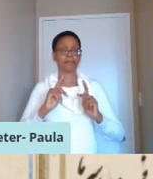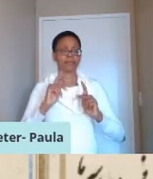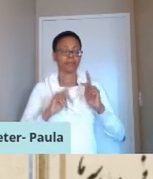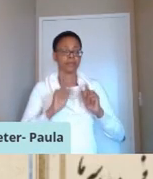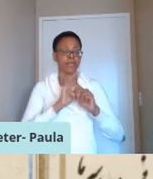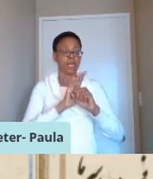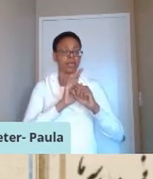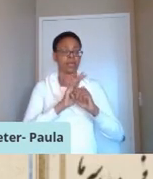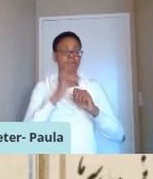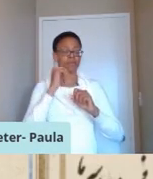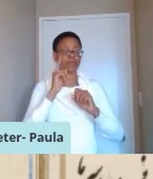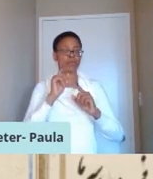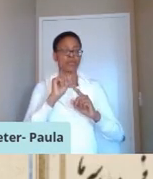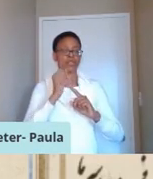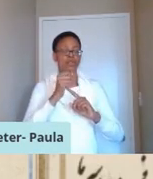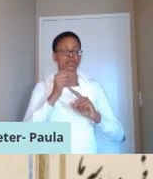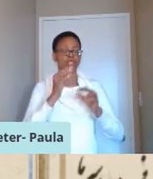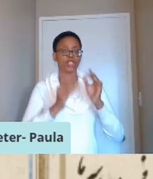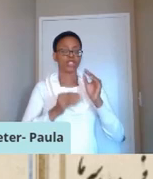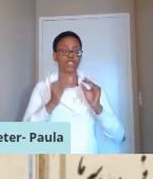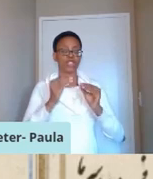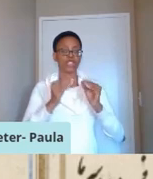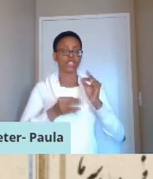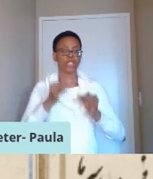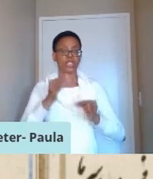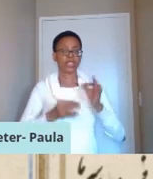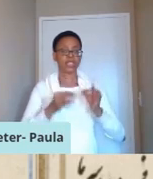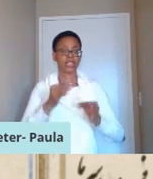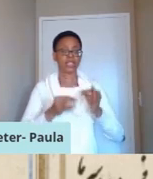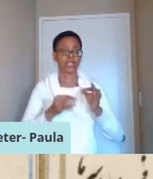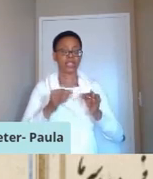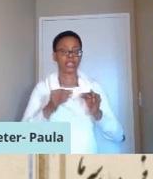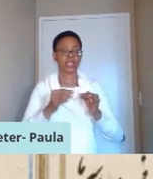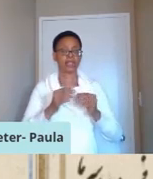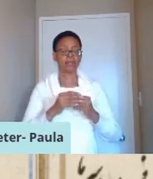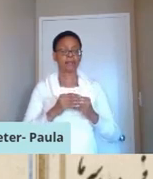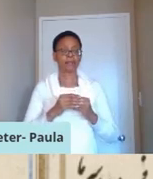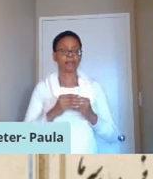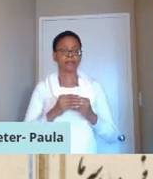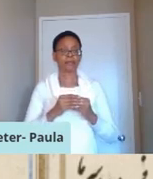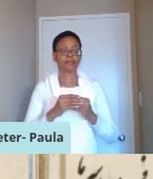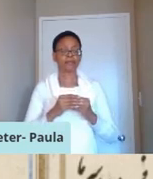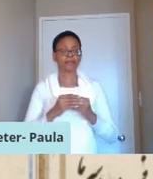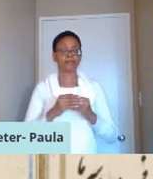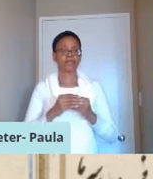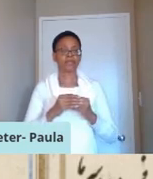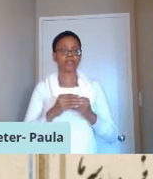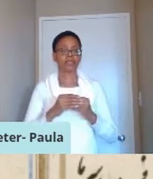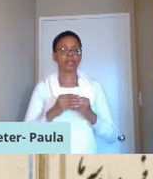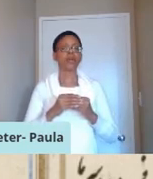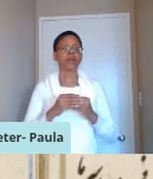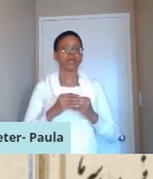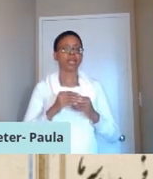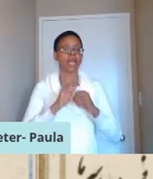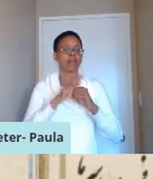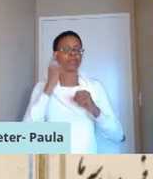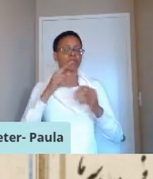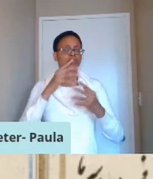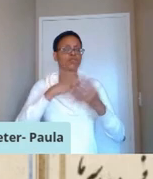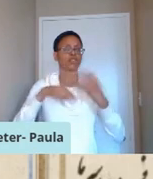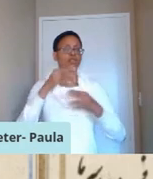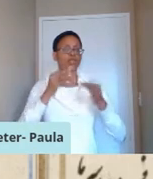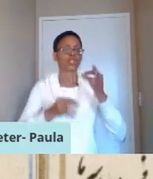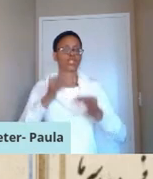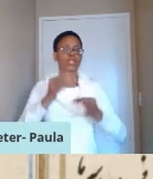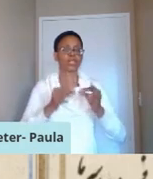advocates for social justice and action in our community. And They challenge such measures